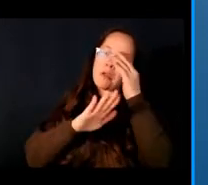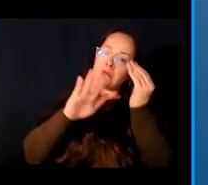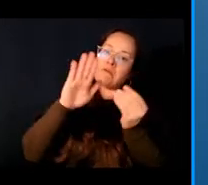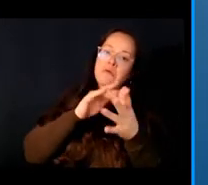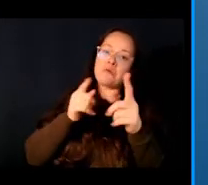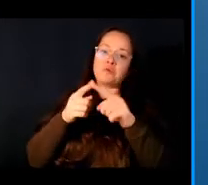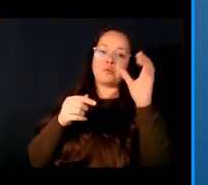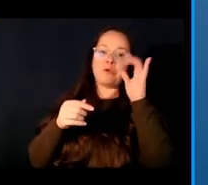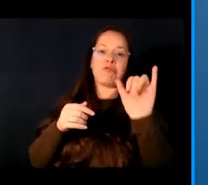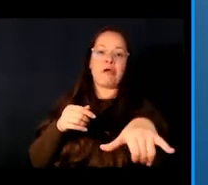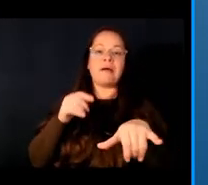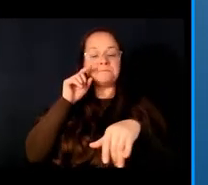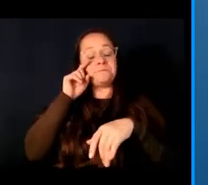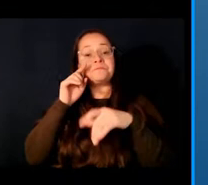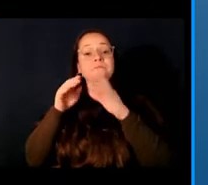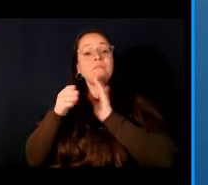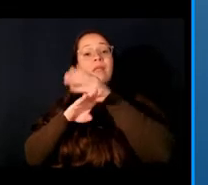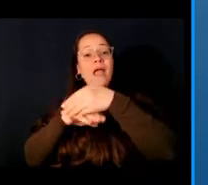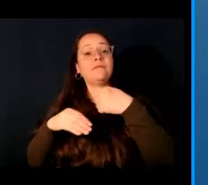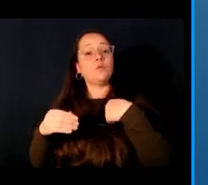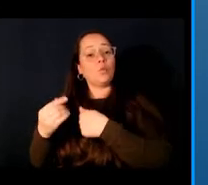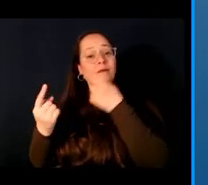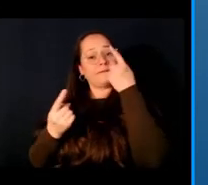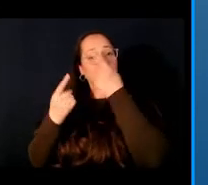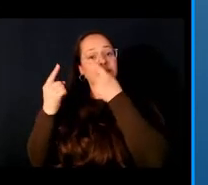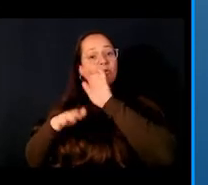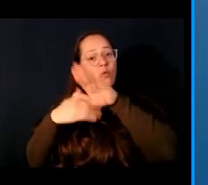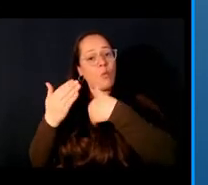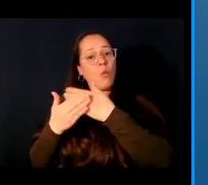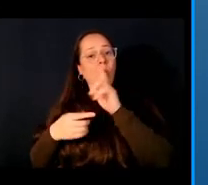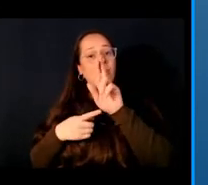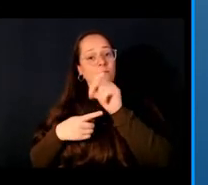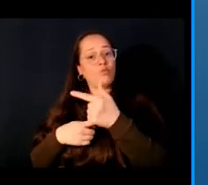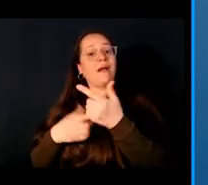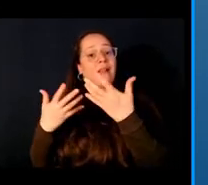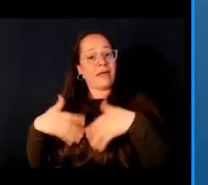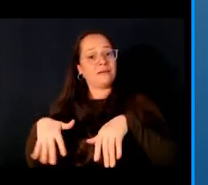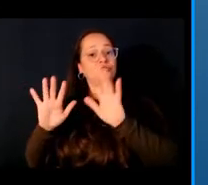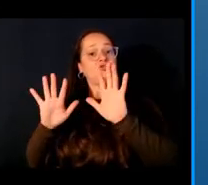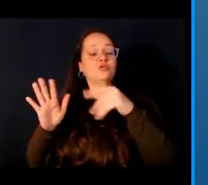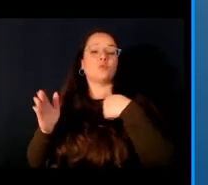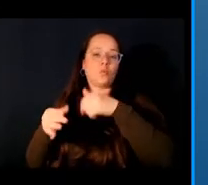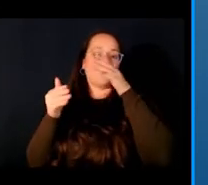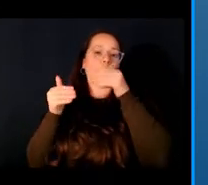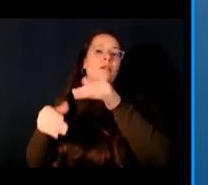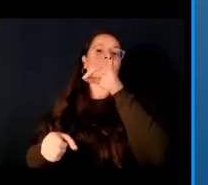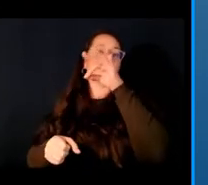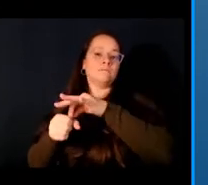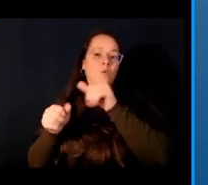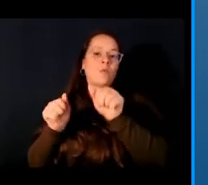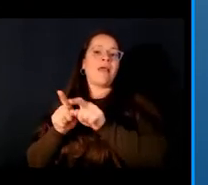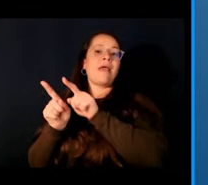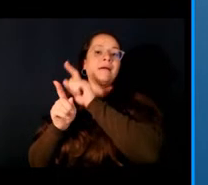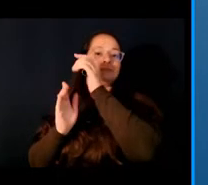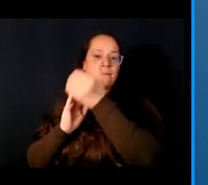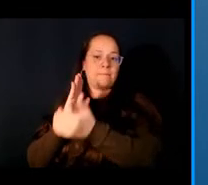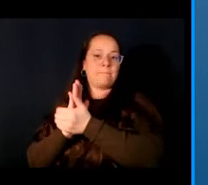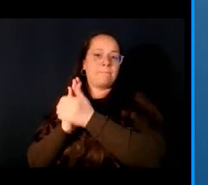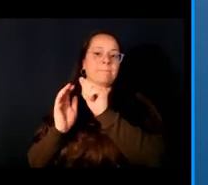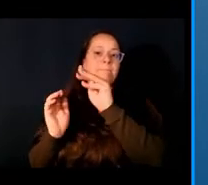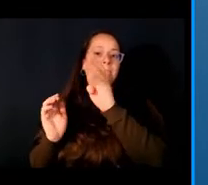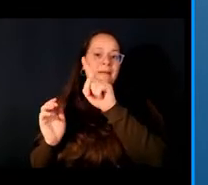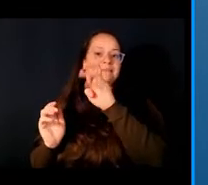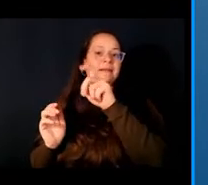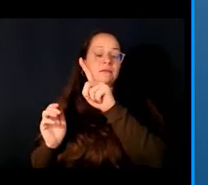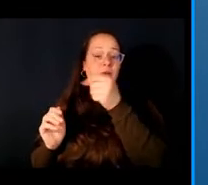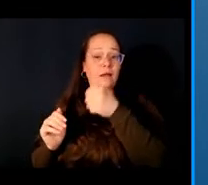that after we've considered all of the regulations we will vote on them as amended are there